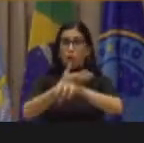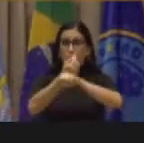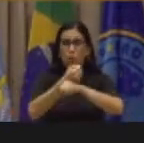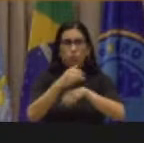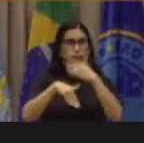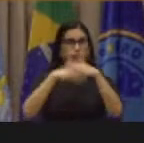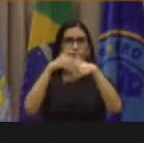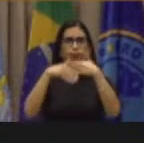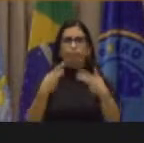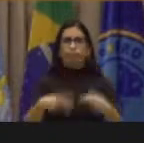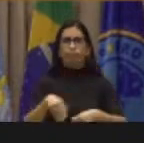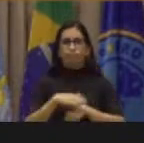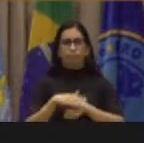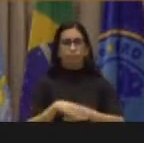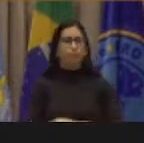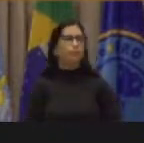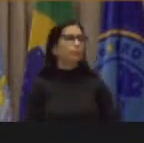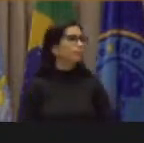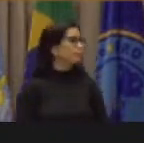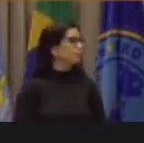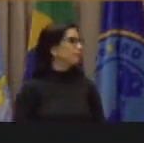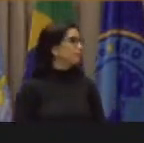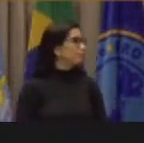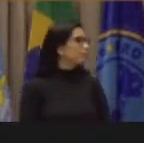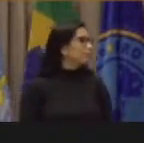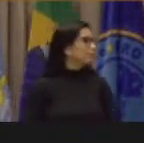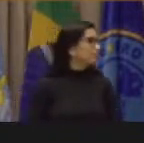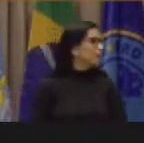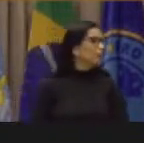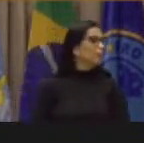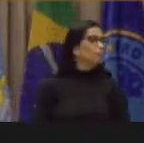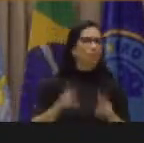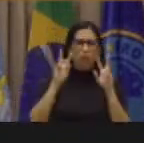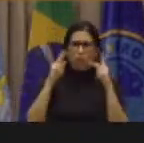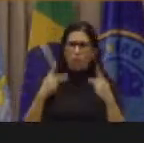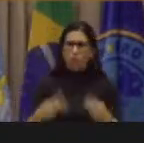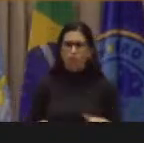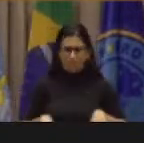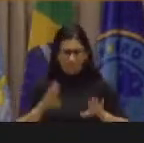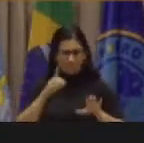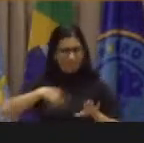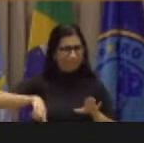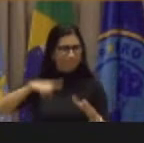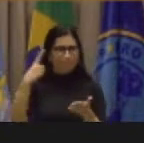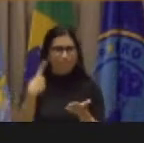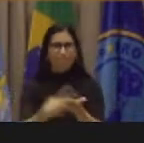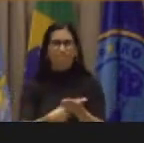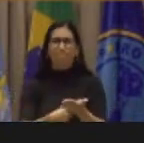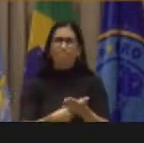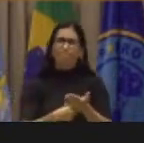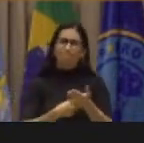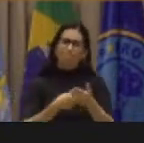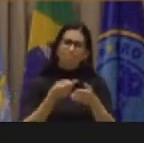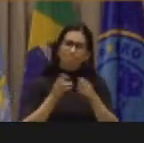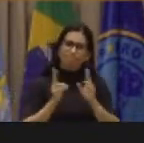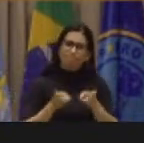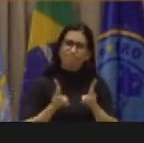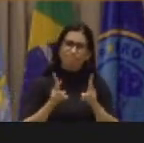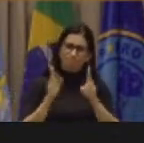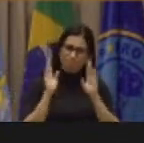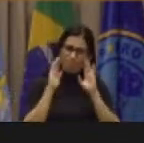have really developed in this period from the human point of view, because they have committed to